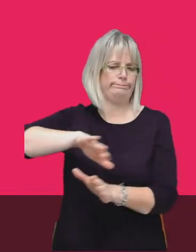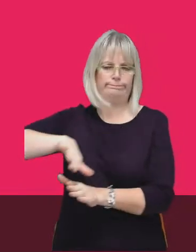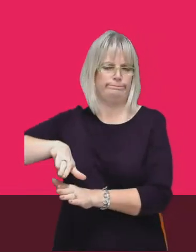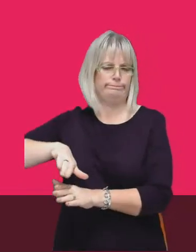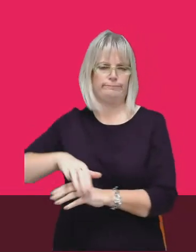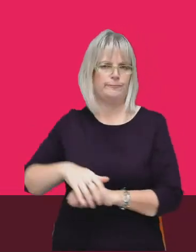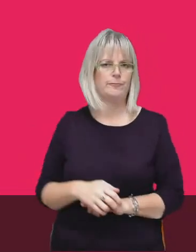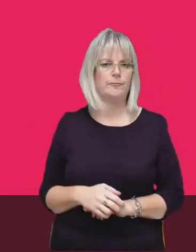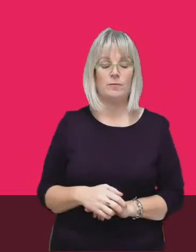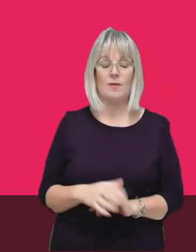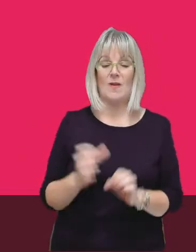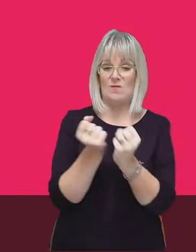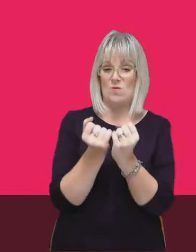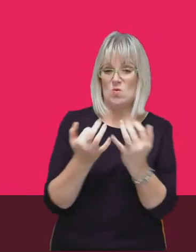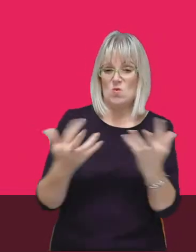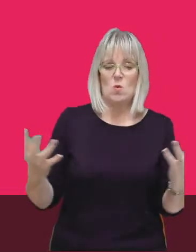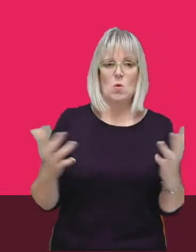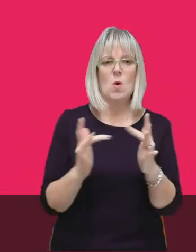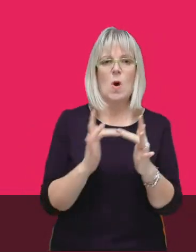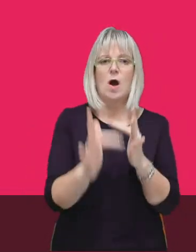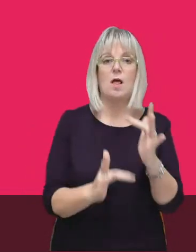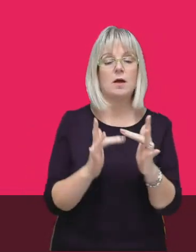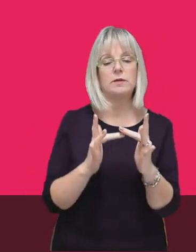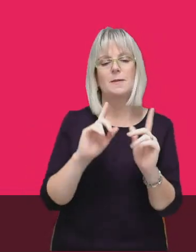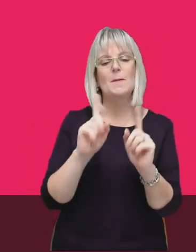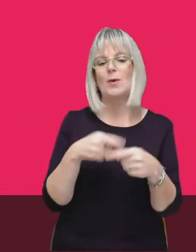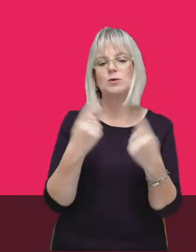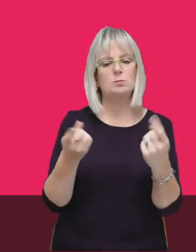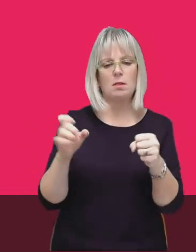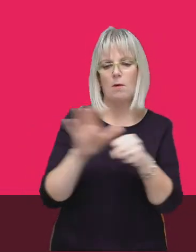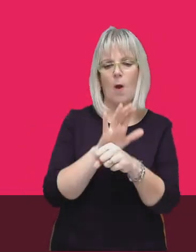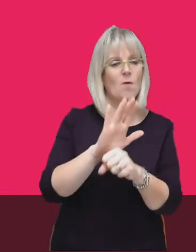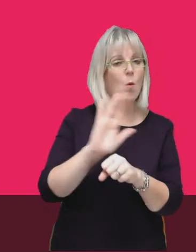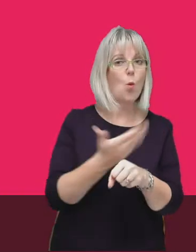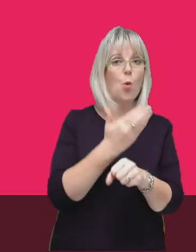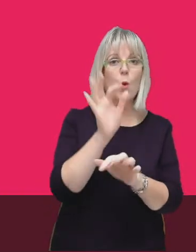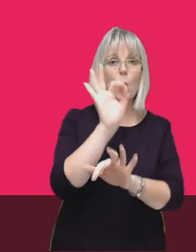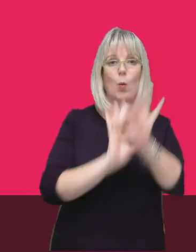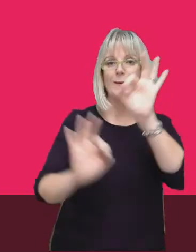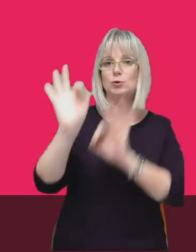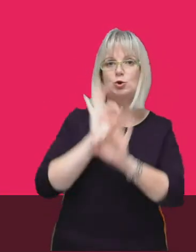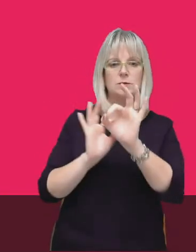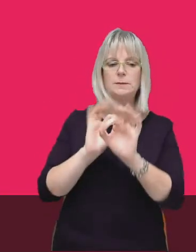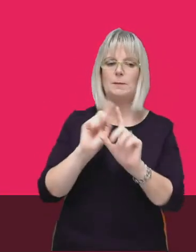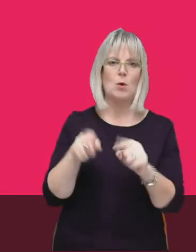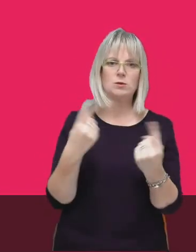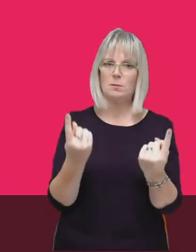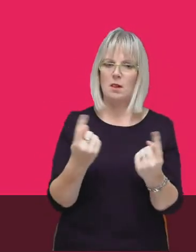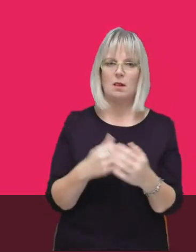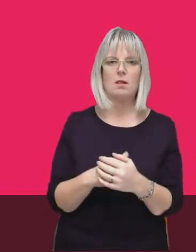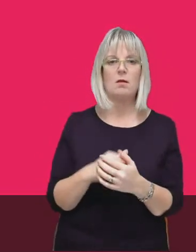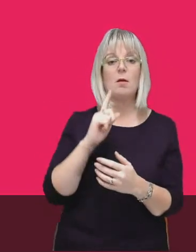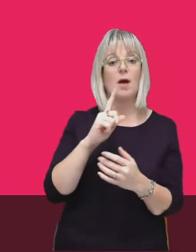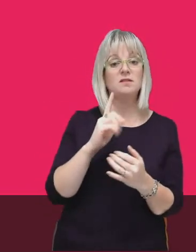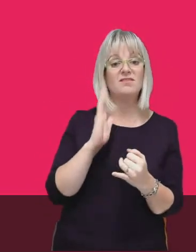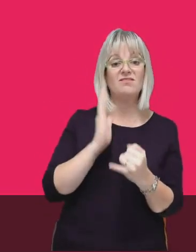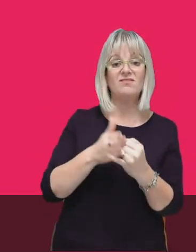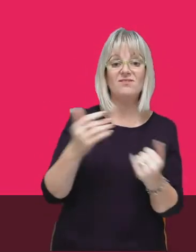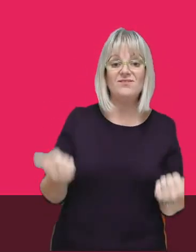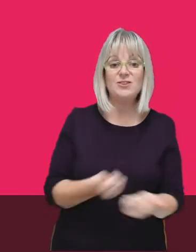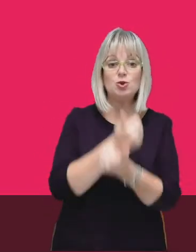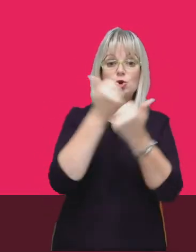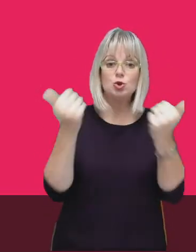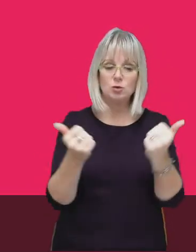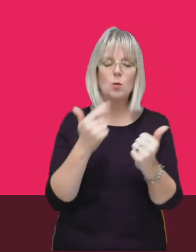everyone's question. After the event, registered audience members will receive a feedback form with details of how to submit questions to the